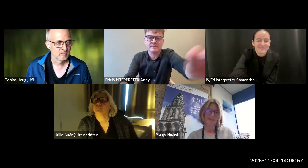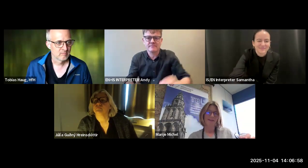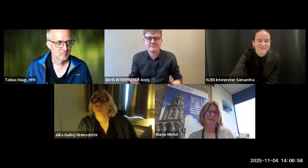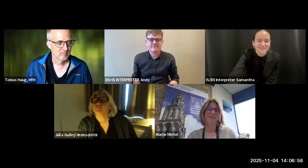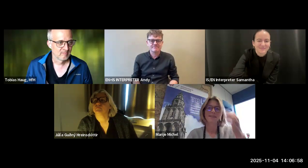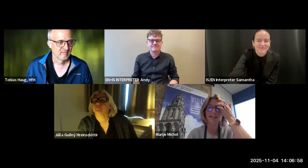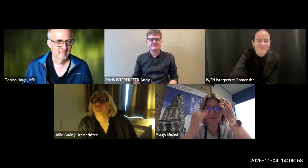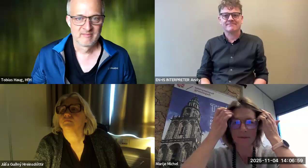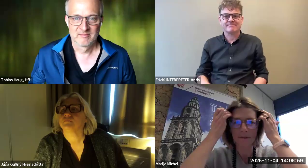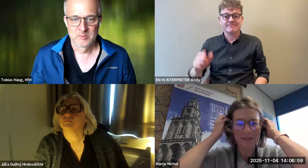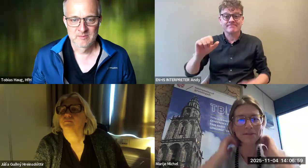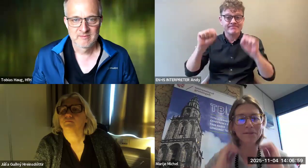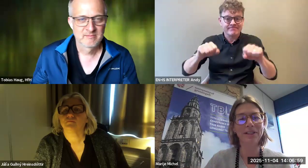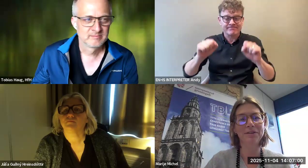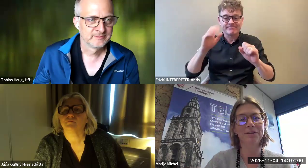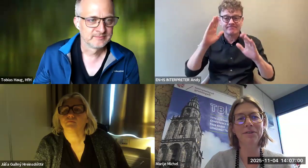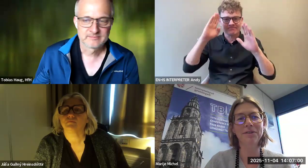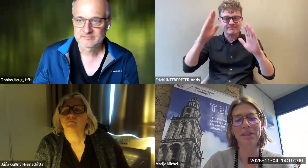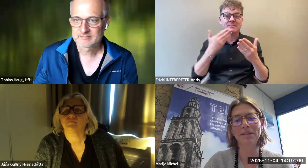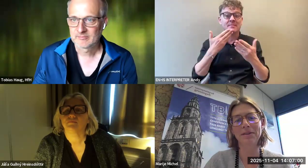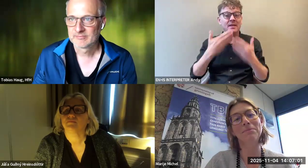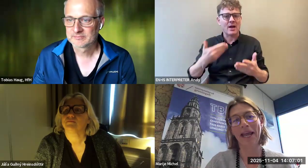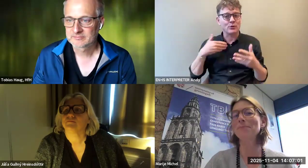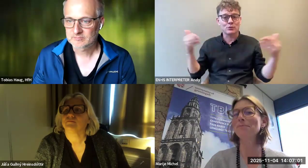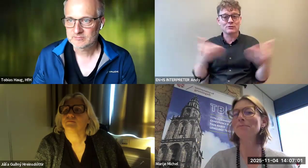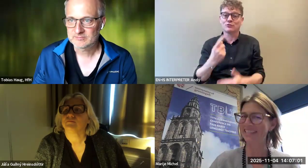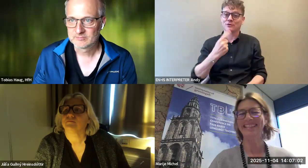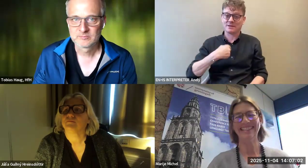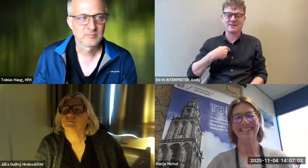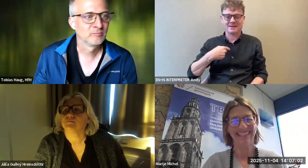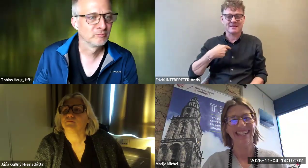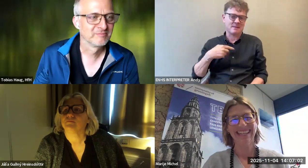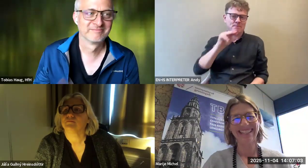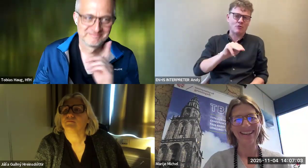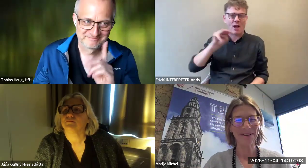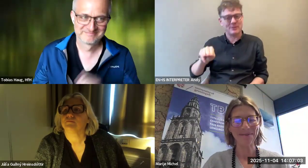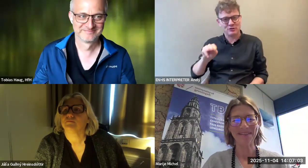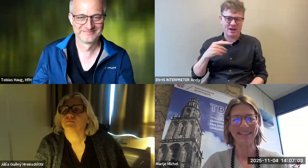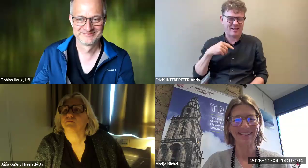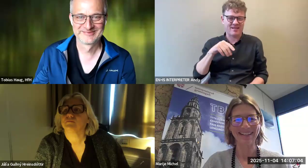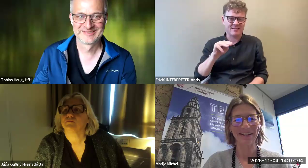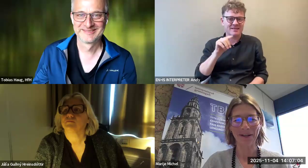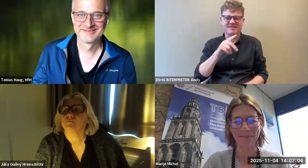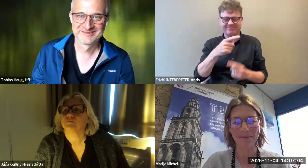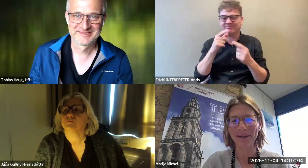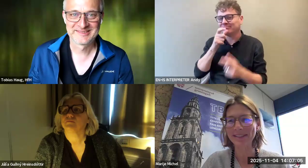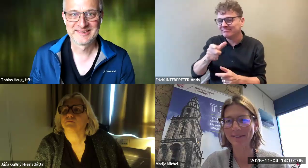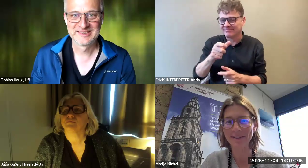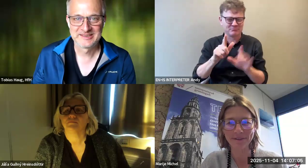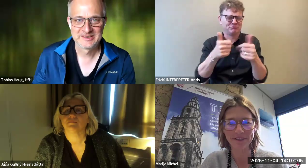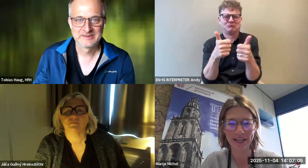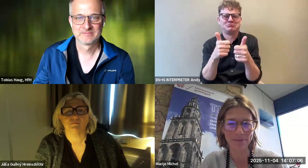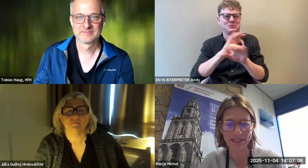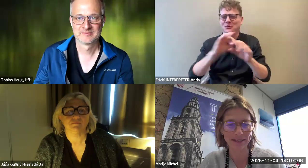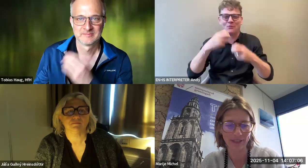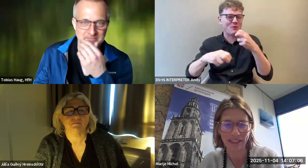Yes, thank you, Tobias, for introducing me. So it's Mariah Michel, indeed, but that's not a problem.